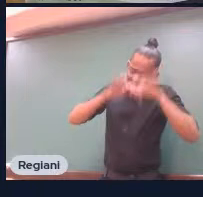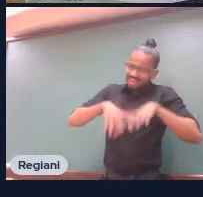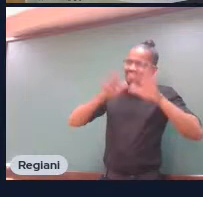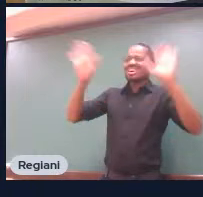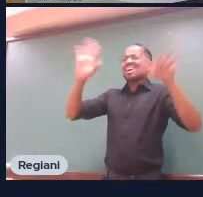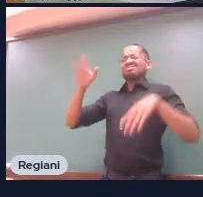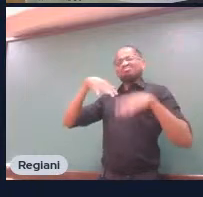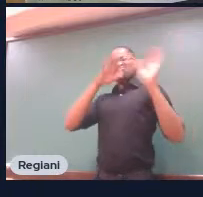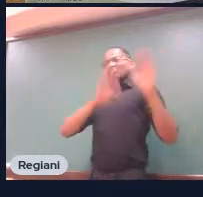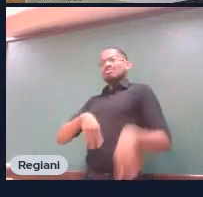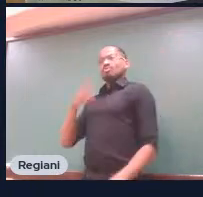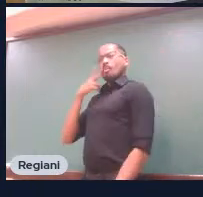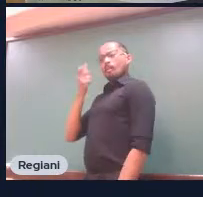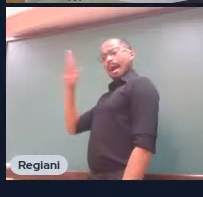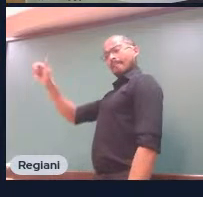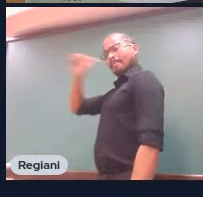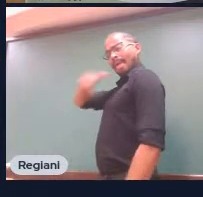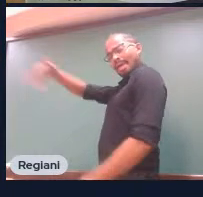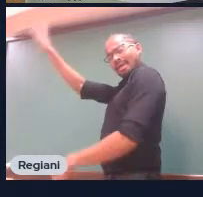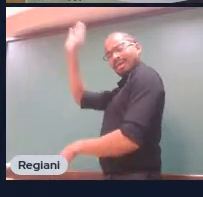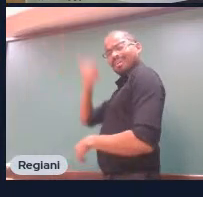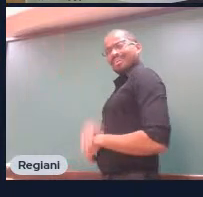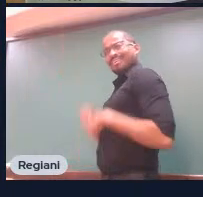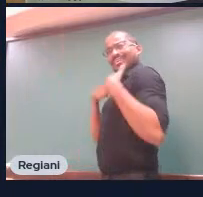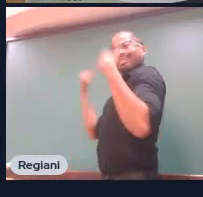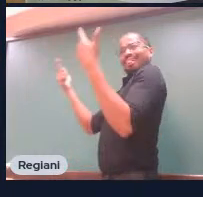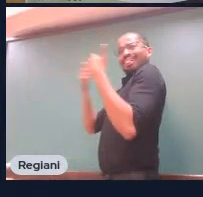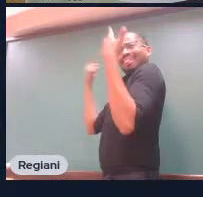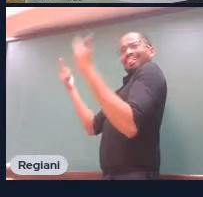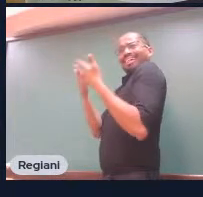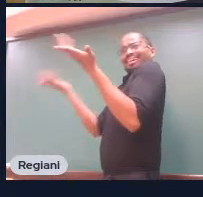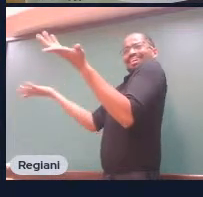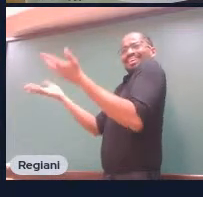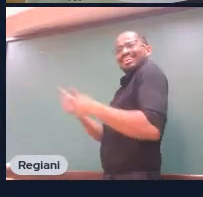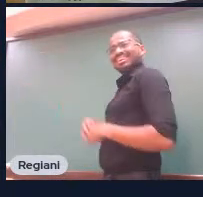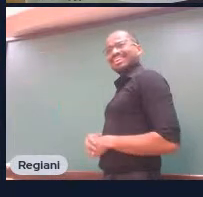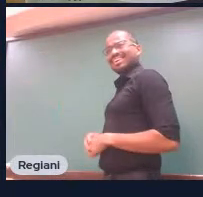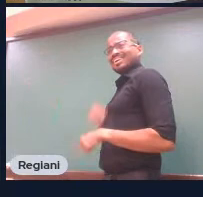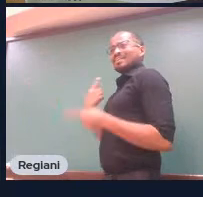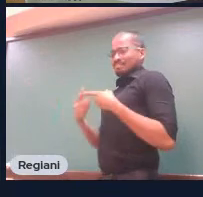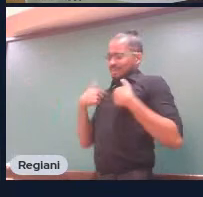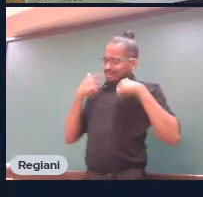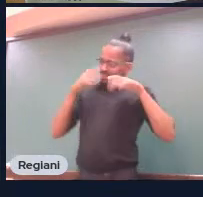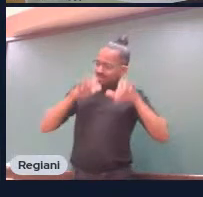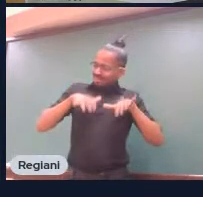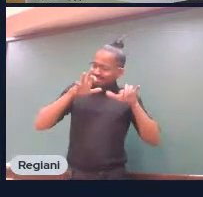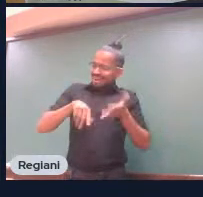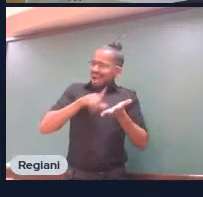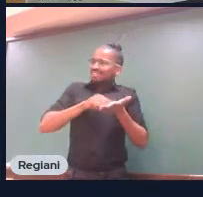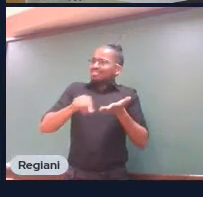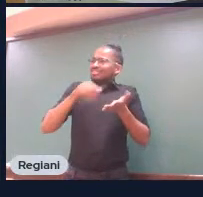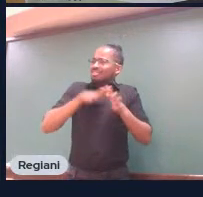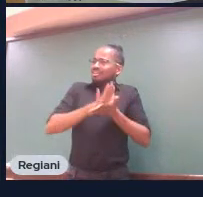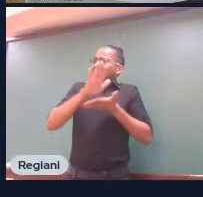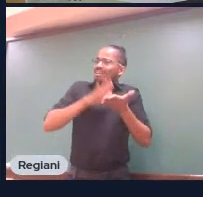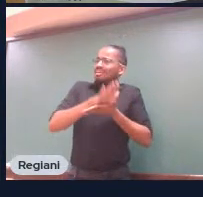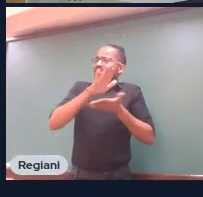Paulo, yes, rather than write those 2 of the 5 that no one ever